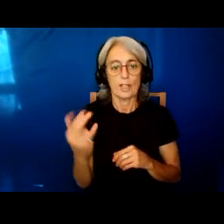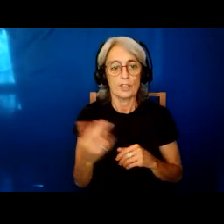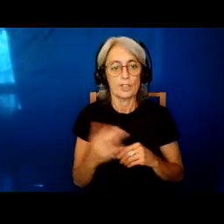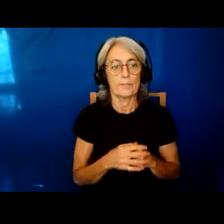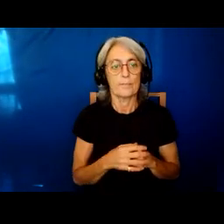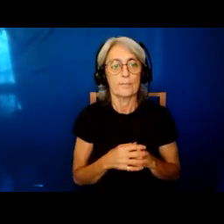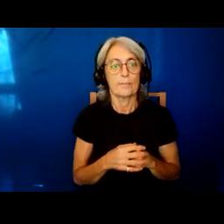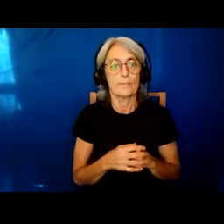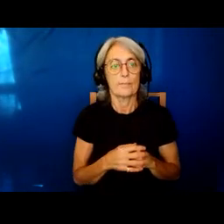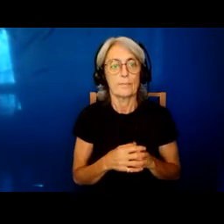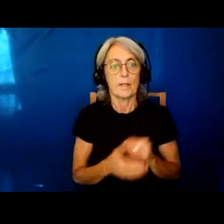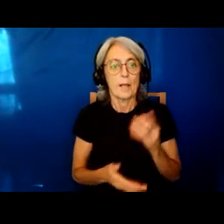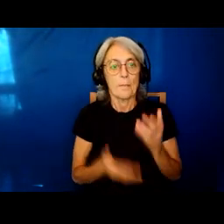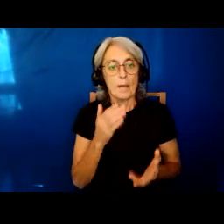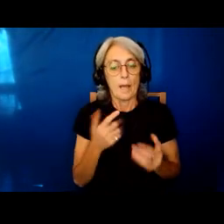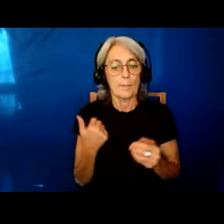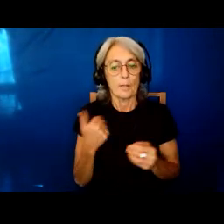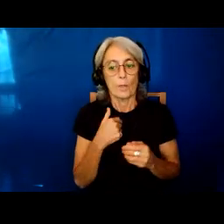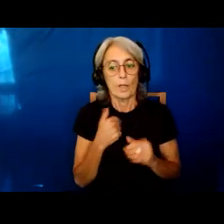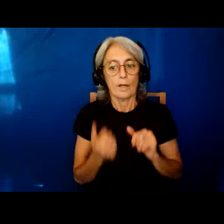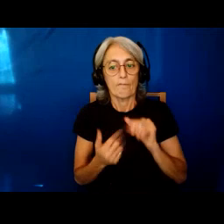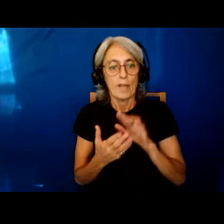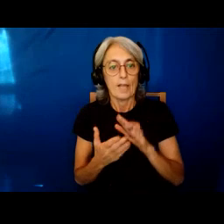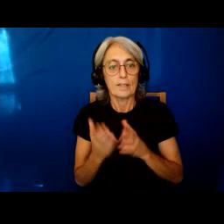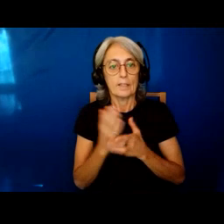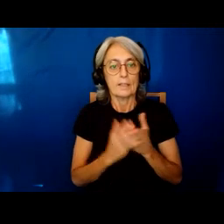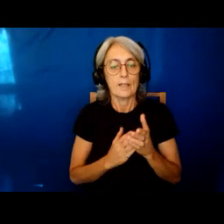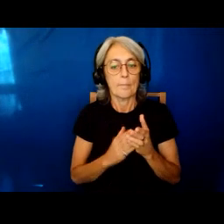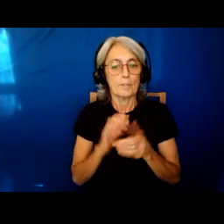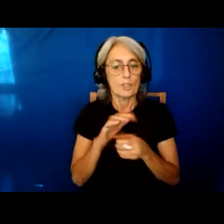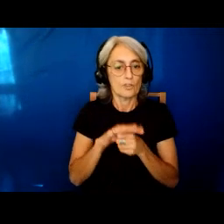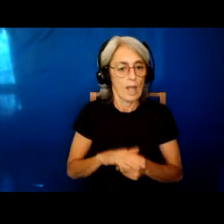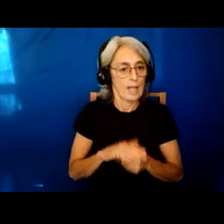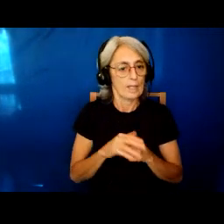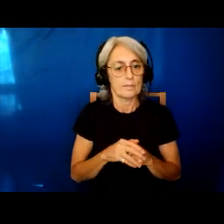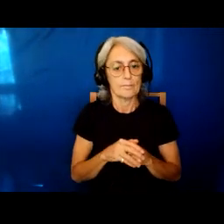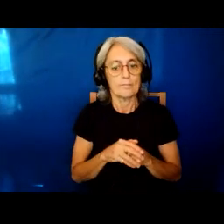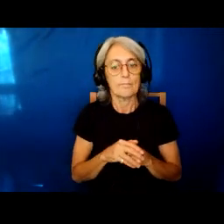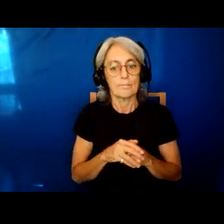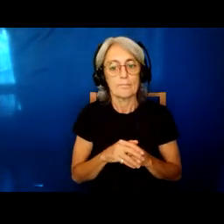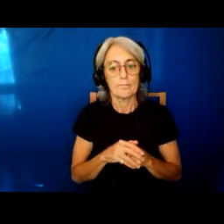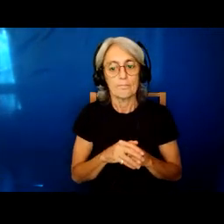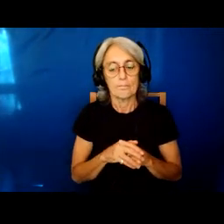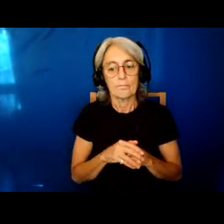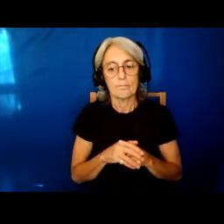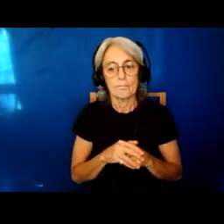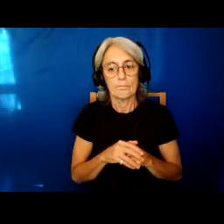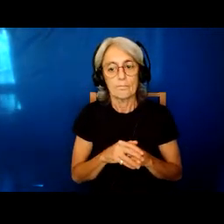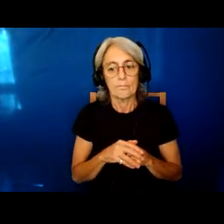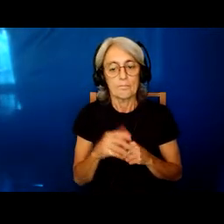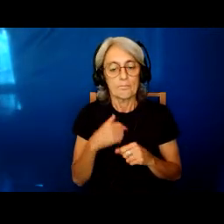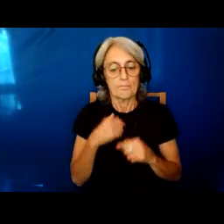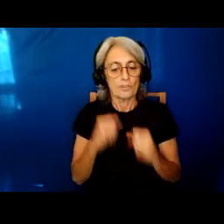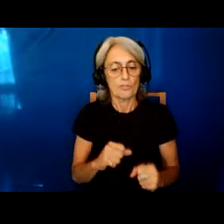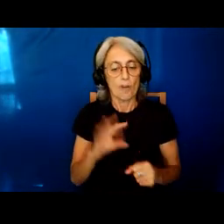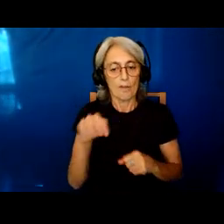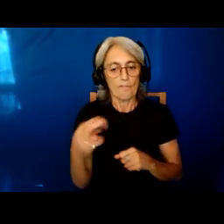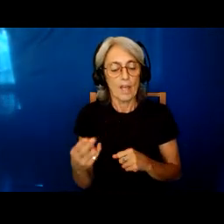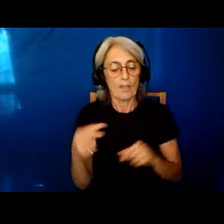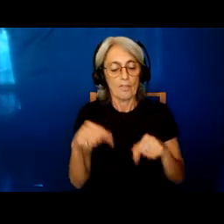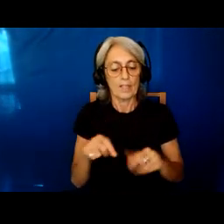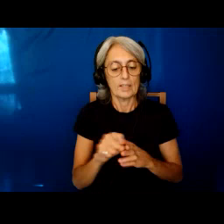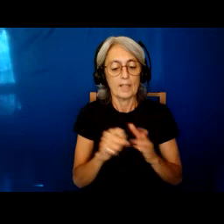we may be facing some strain in what we're doing, but I have such faith in the resiliency of this state